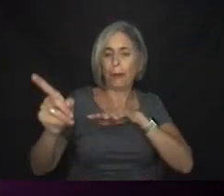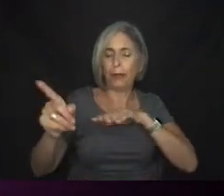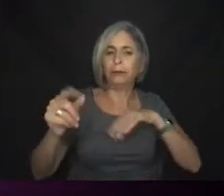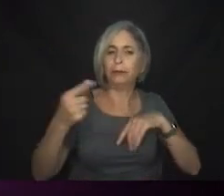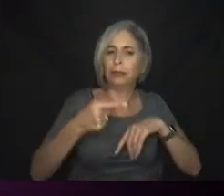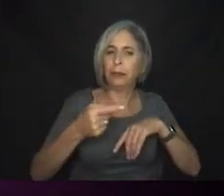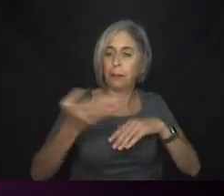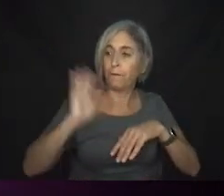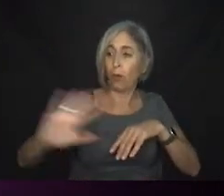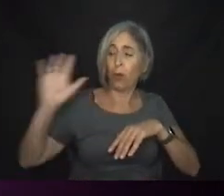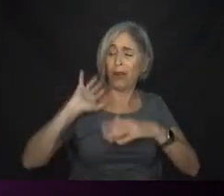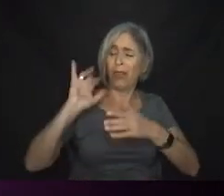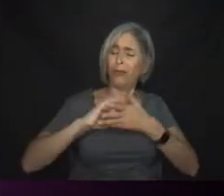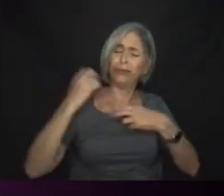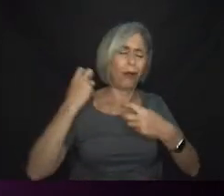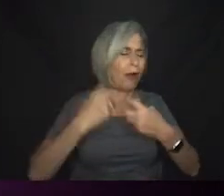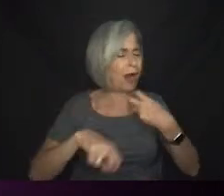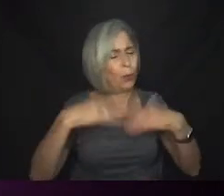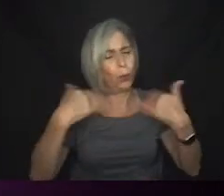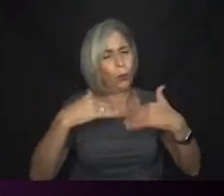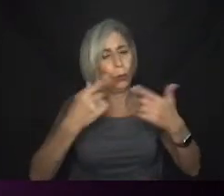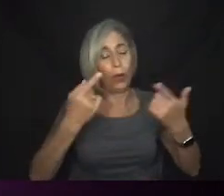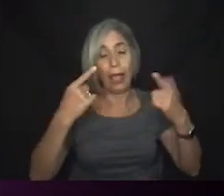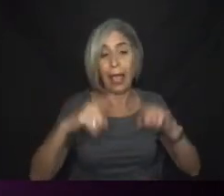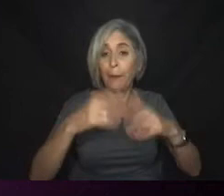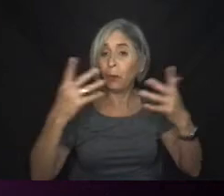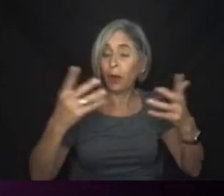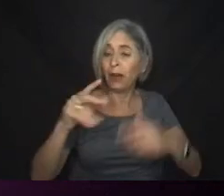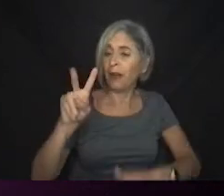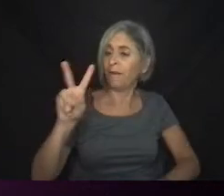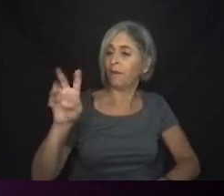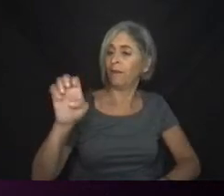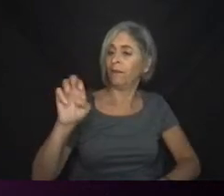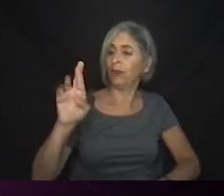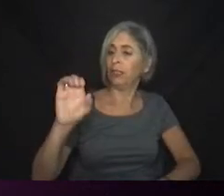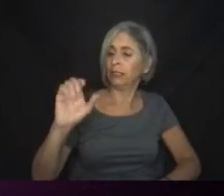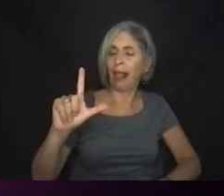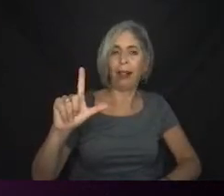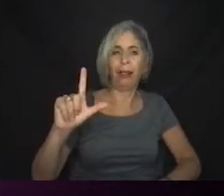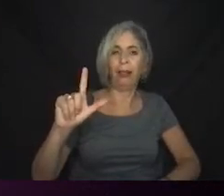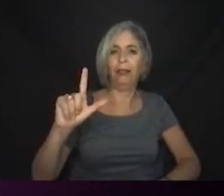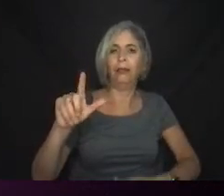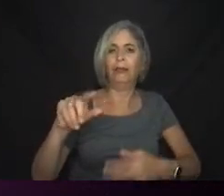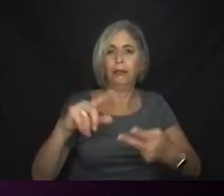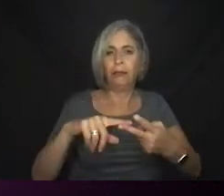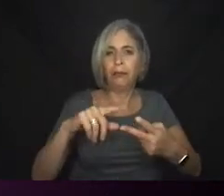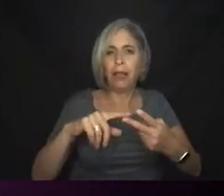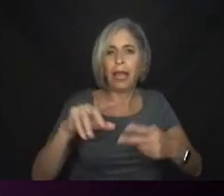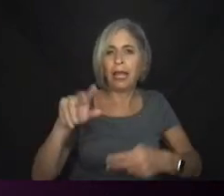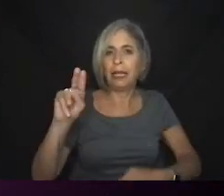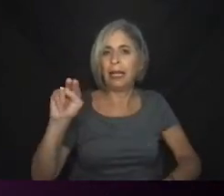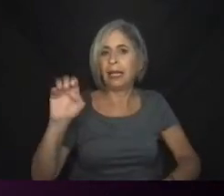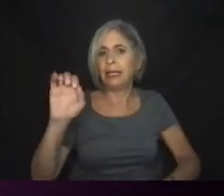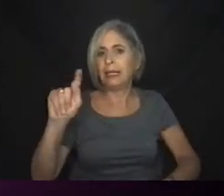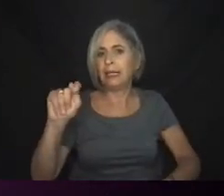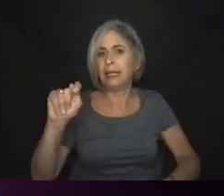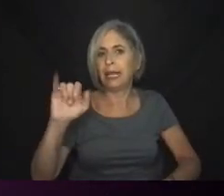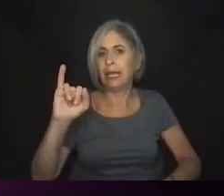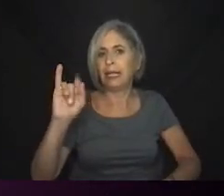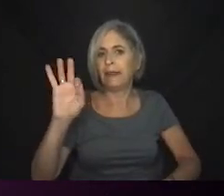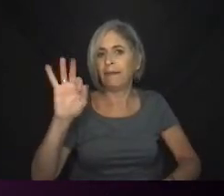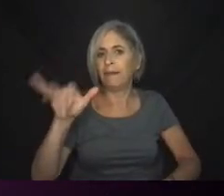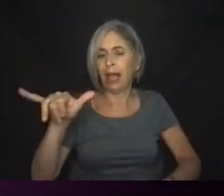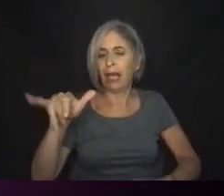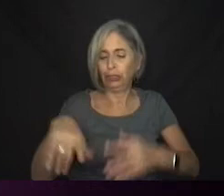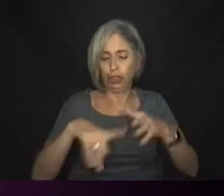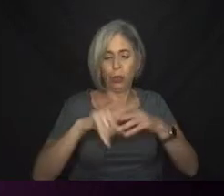Deployment used to be hard, right? And then what happened? Vercel showed up. Netlify showed up. It's this thing where you just like git